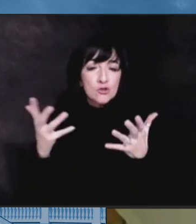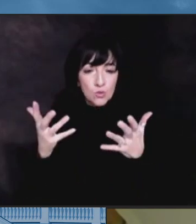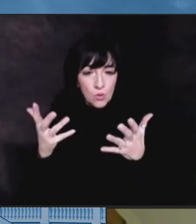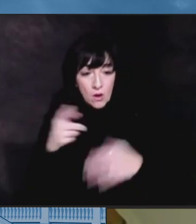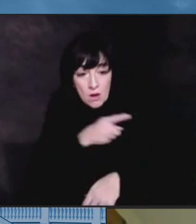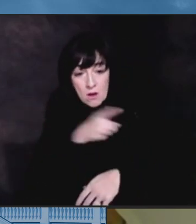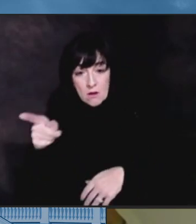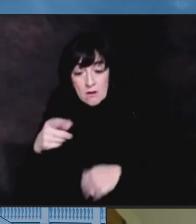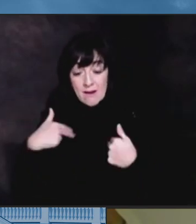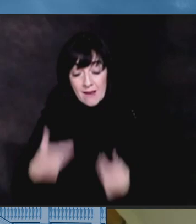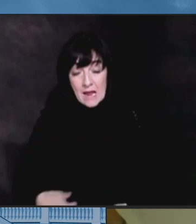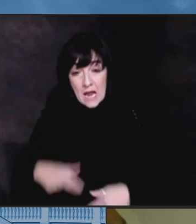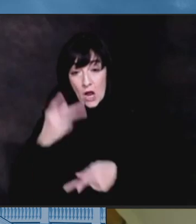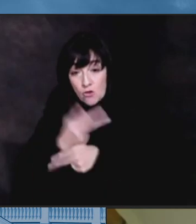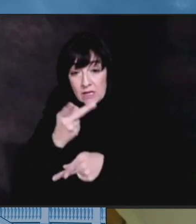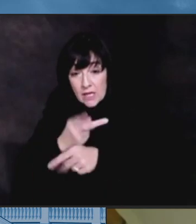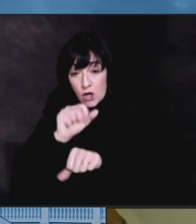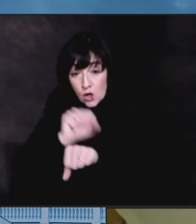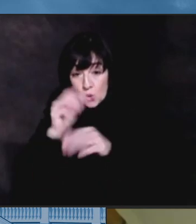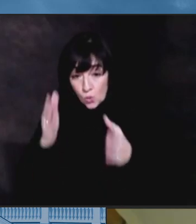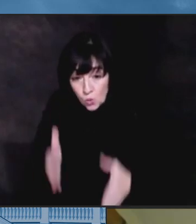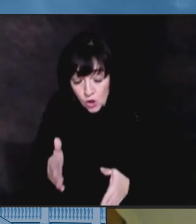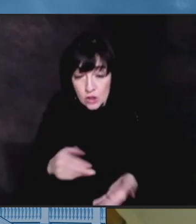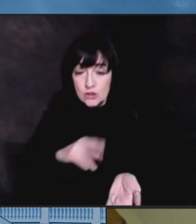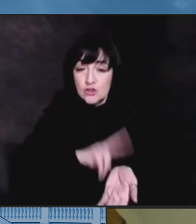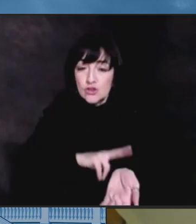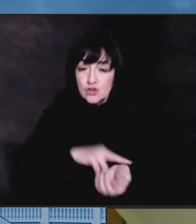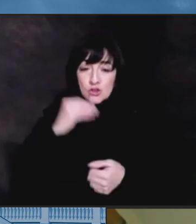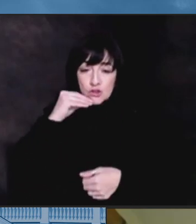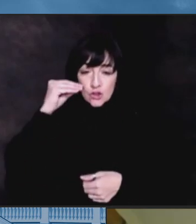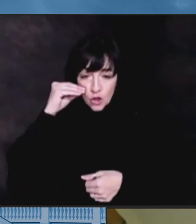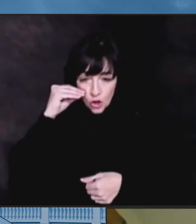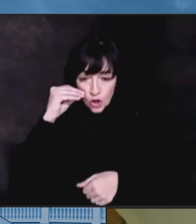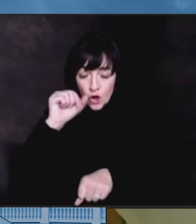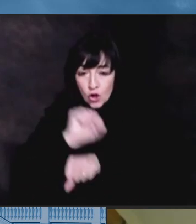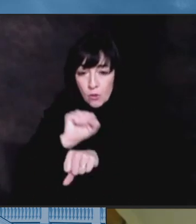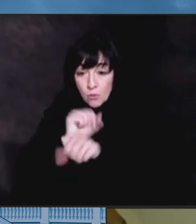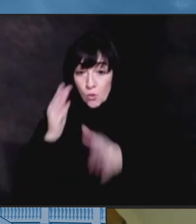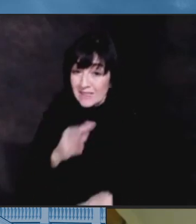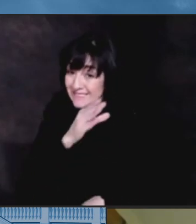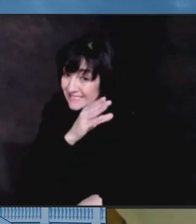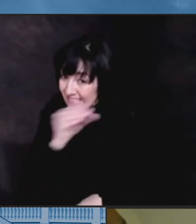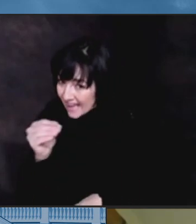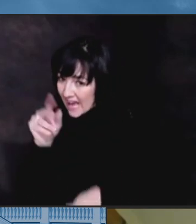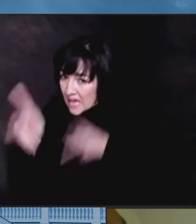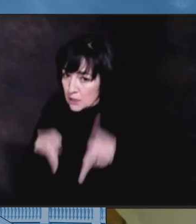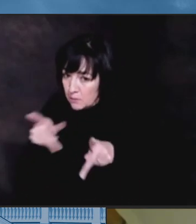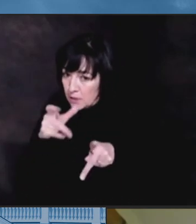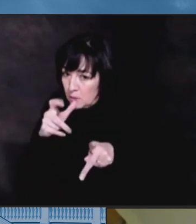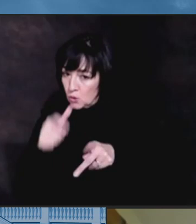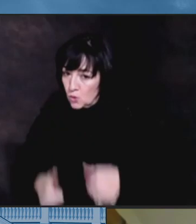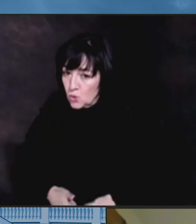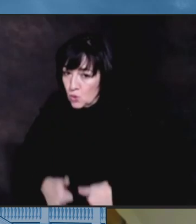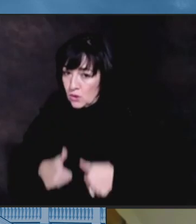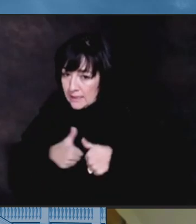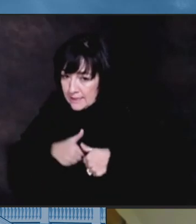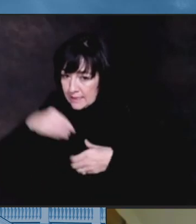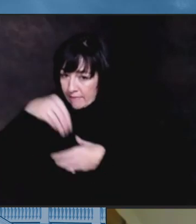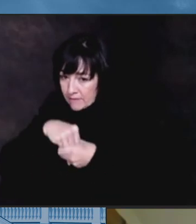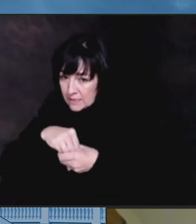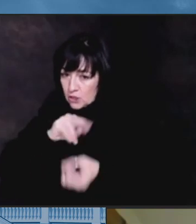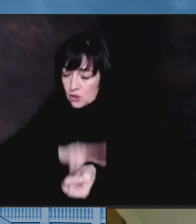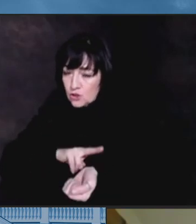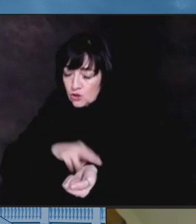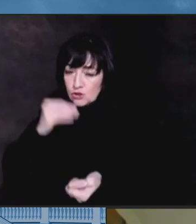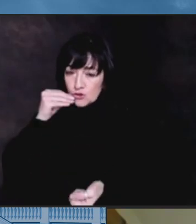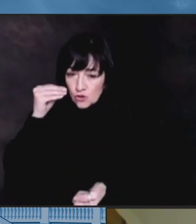long-term care workers, and residents, as well as first responders who